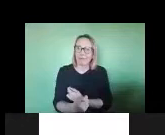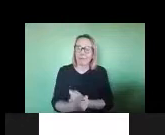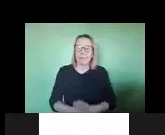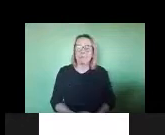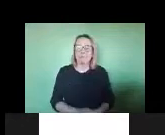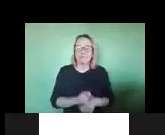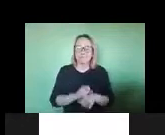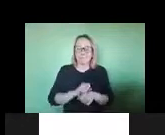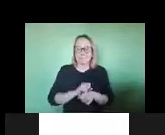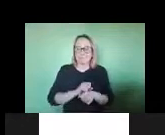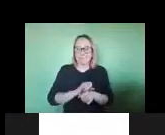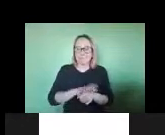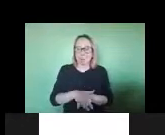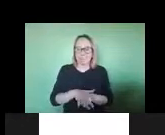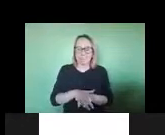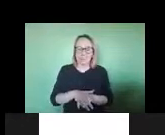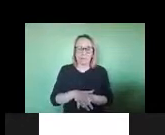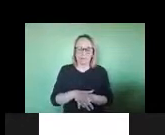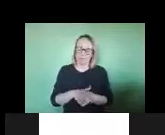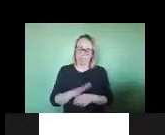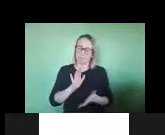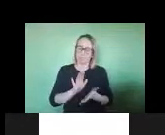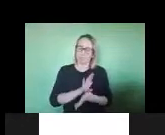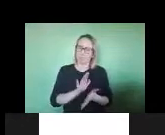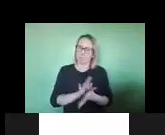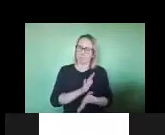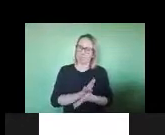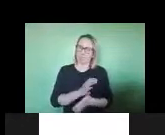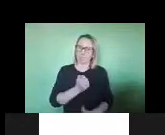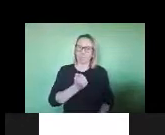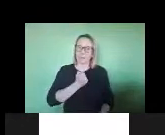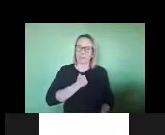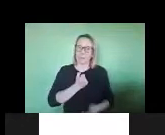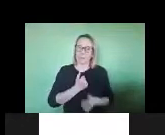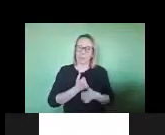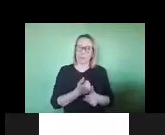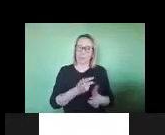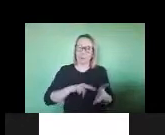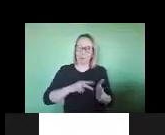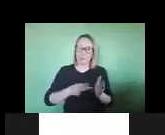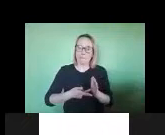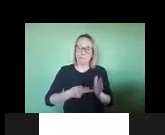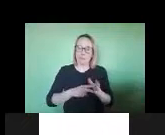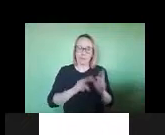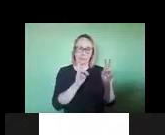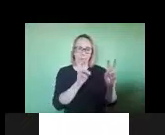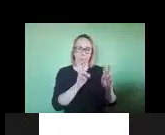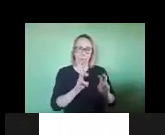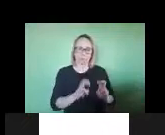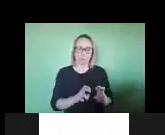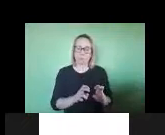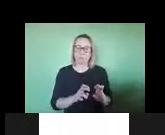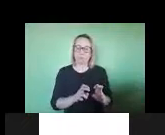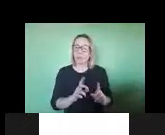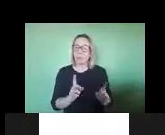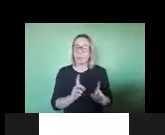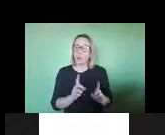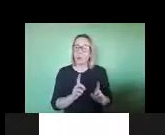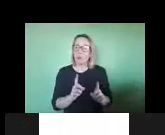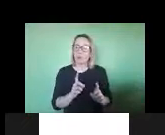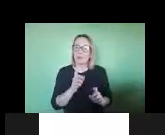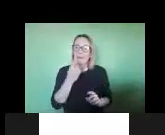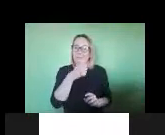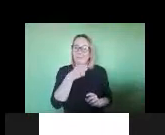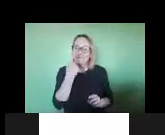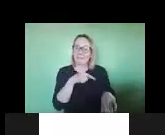pandemic, I was quite chuffed because I managed to complete my support plans in that with FaceTime and WhatsApp, which I could